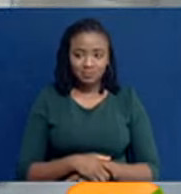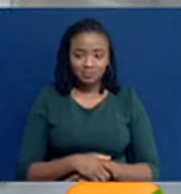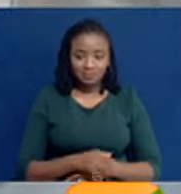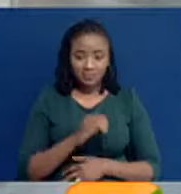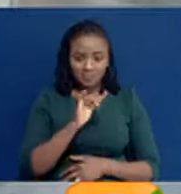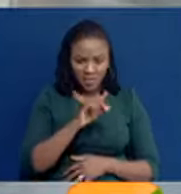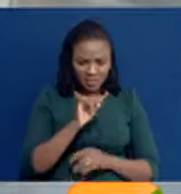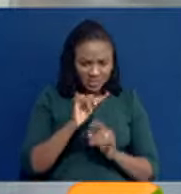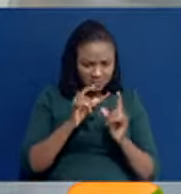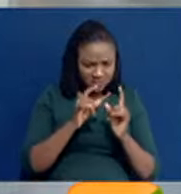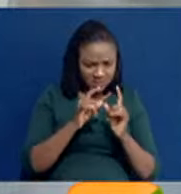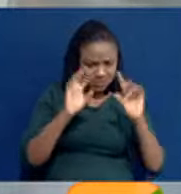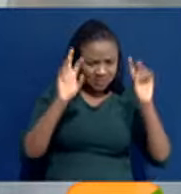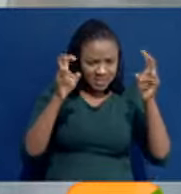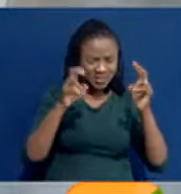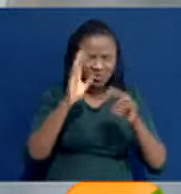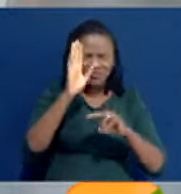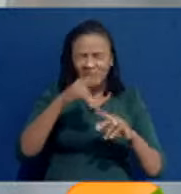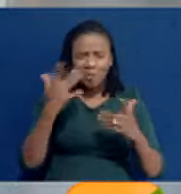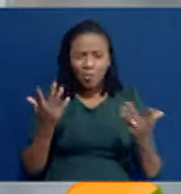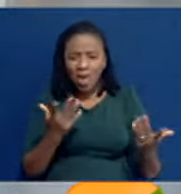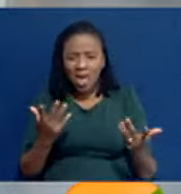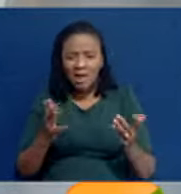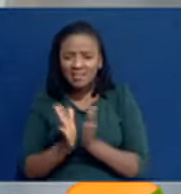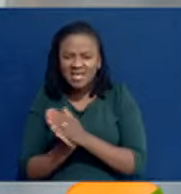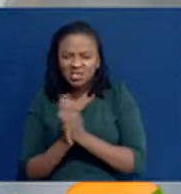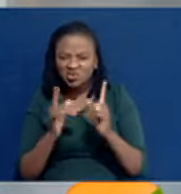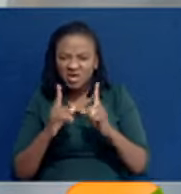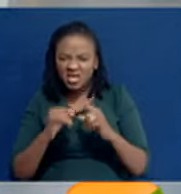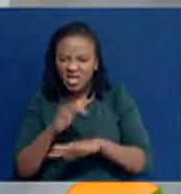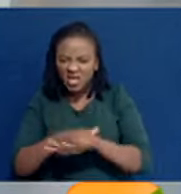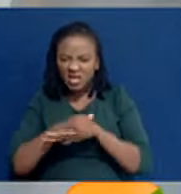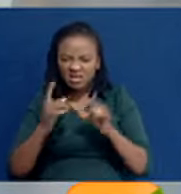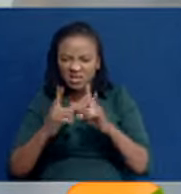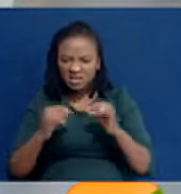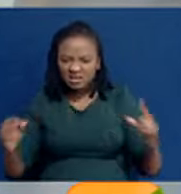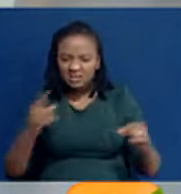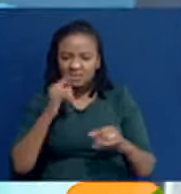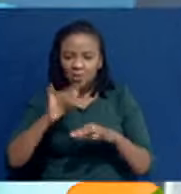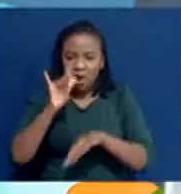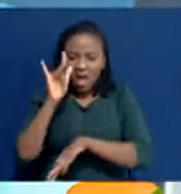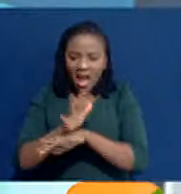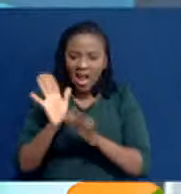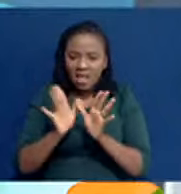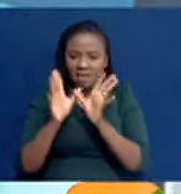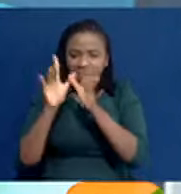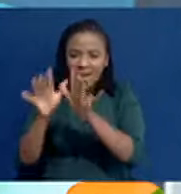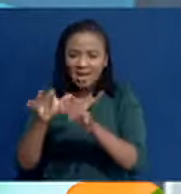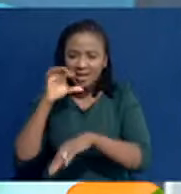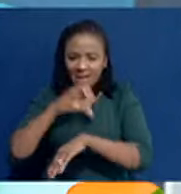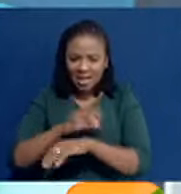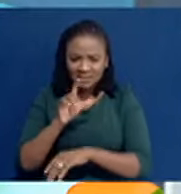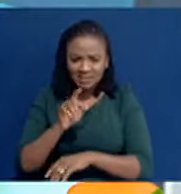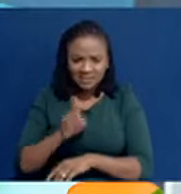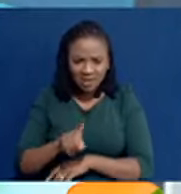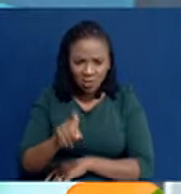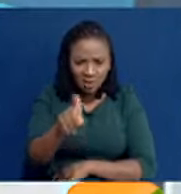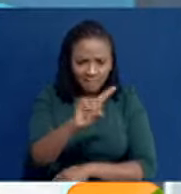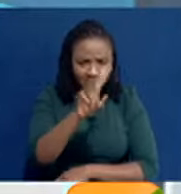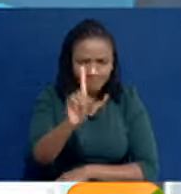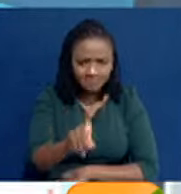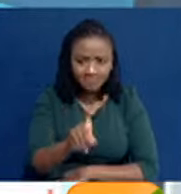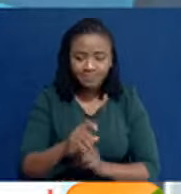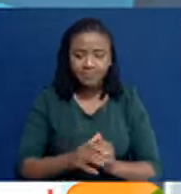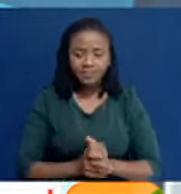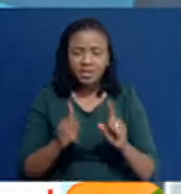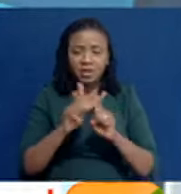bird catches the worm? Uh-huh, part of it. Uh-huh. But there's a real story to it. I'm sure you know, before